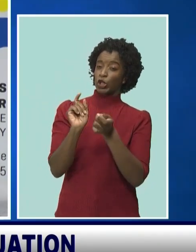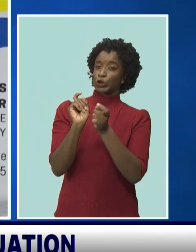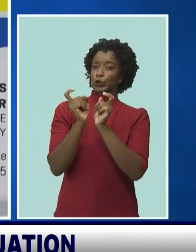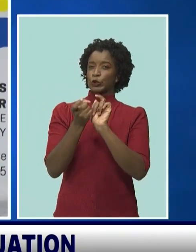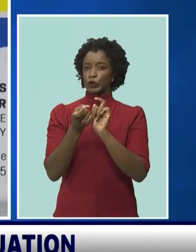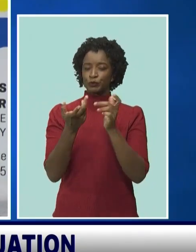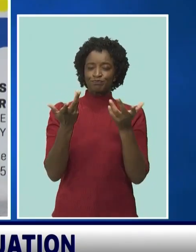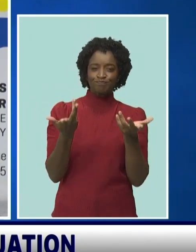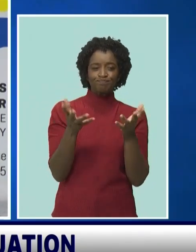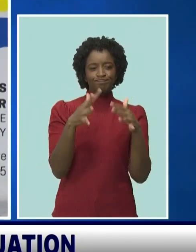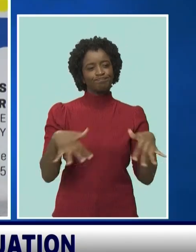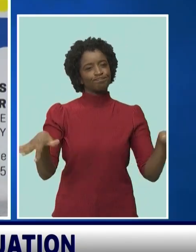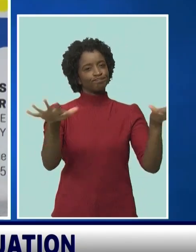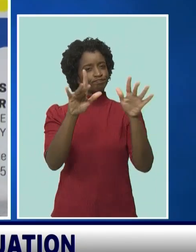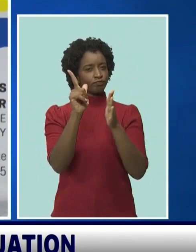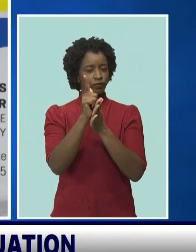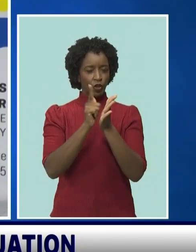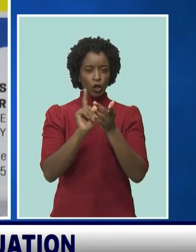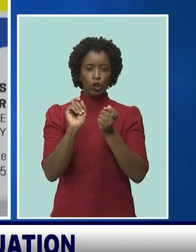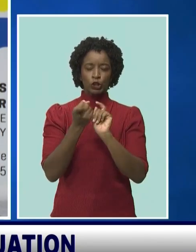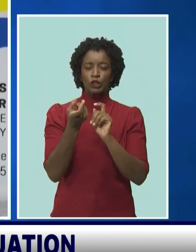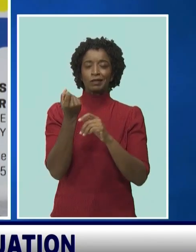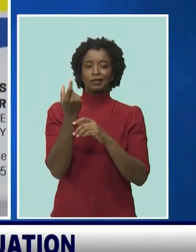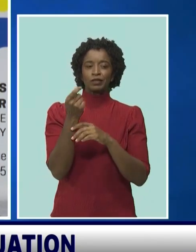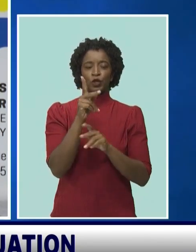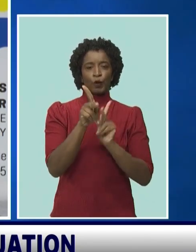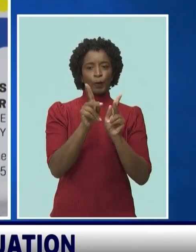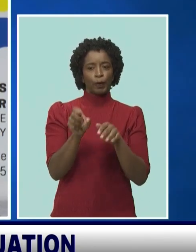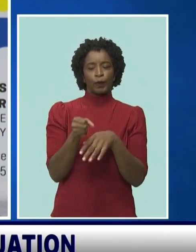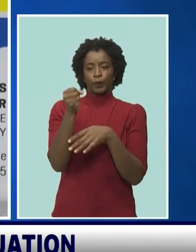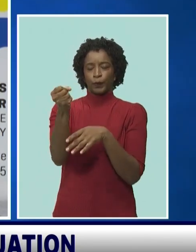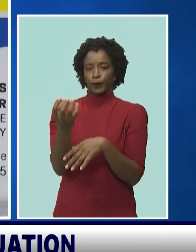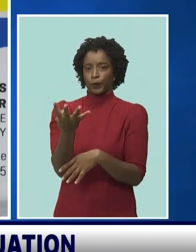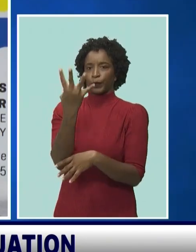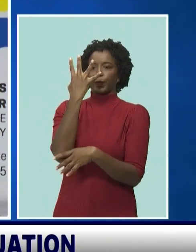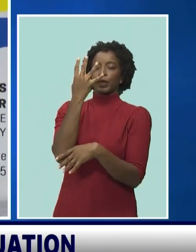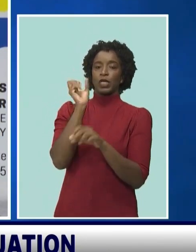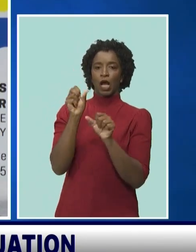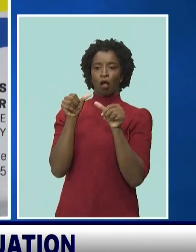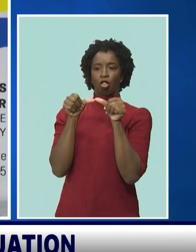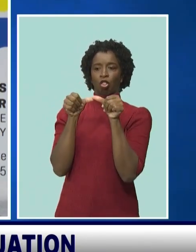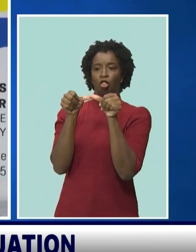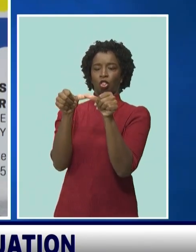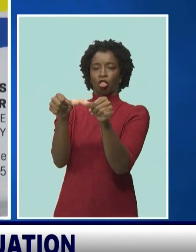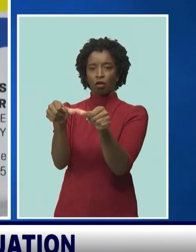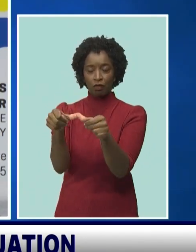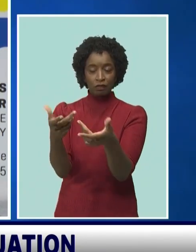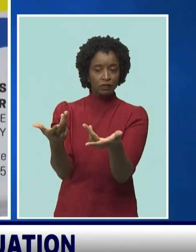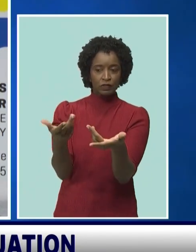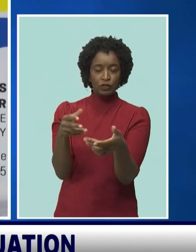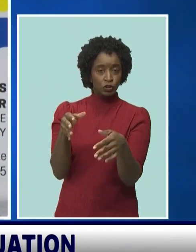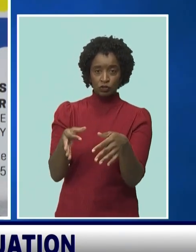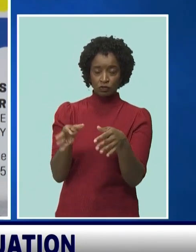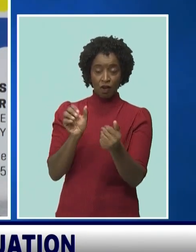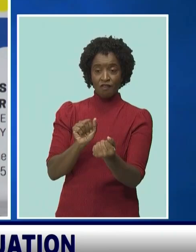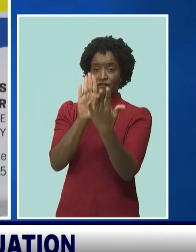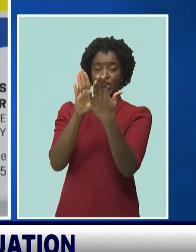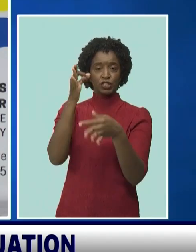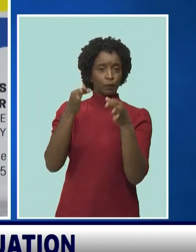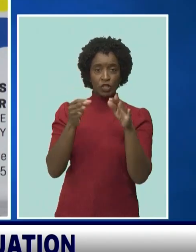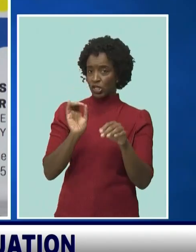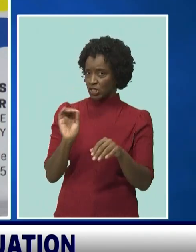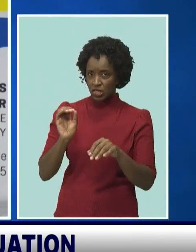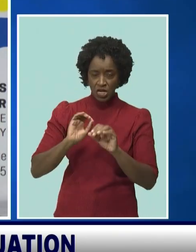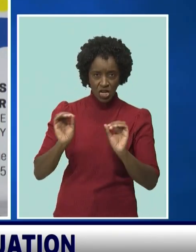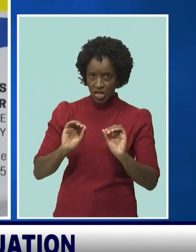detain persons beyond a certain period of time without trial, without them being and having